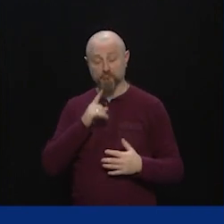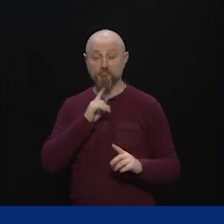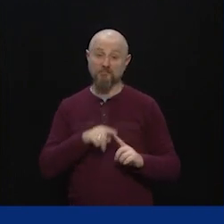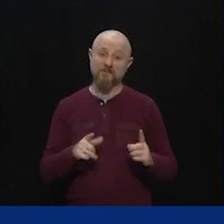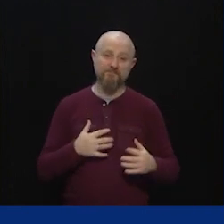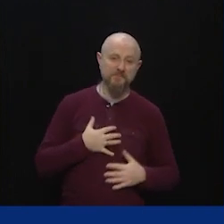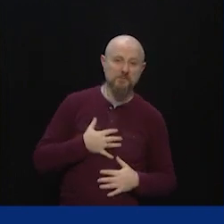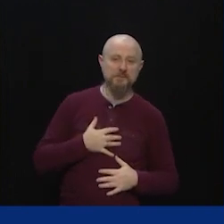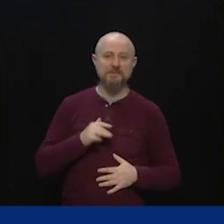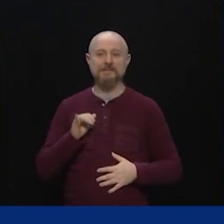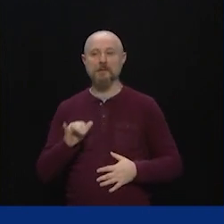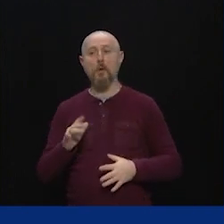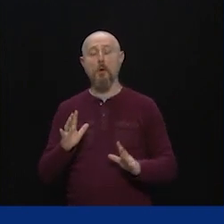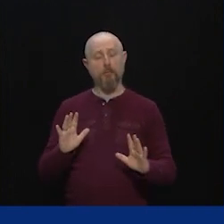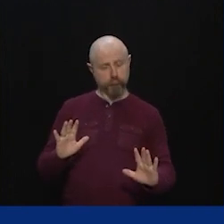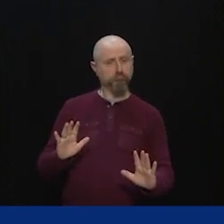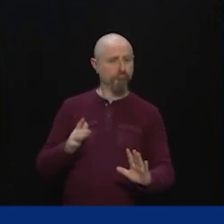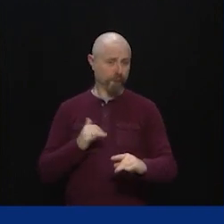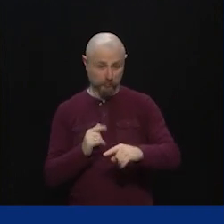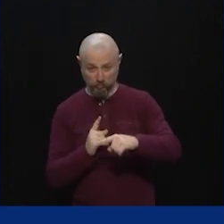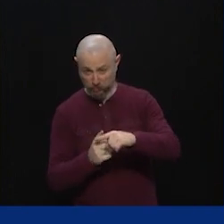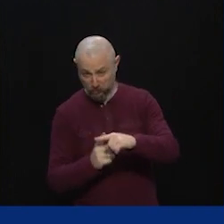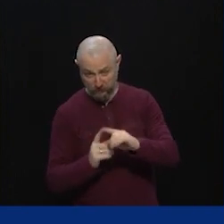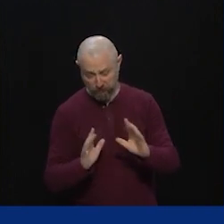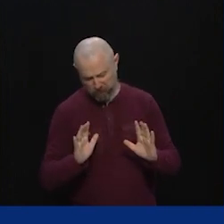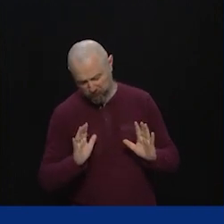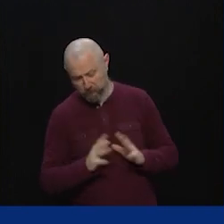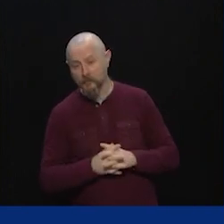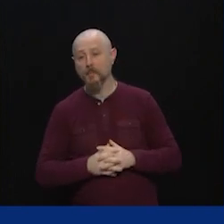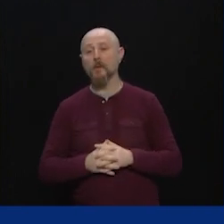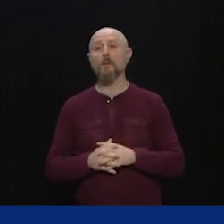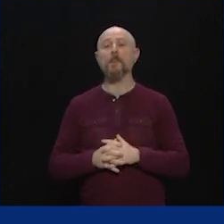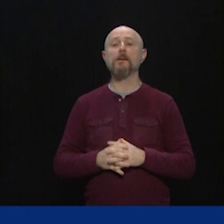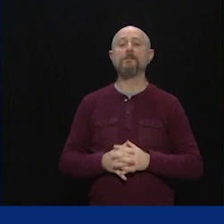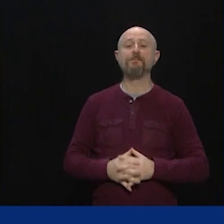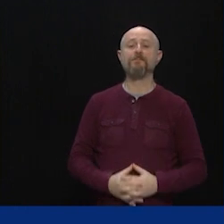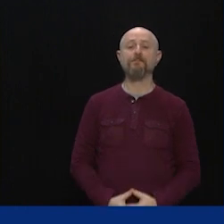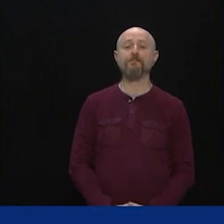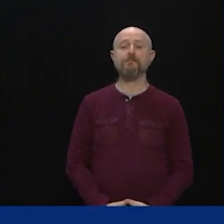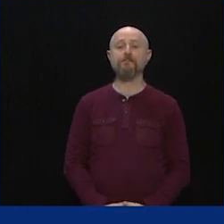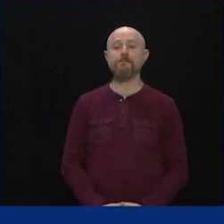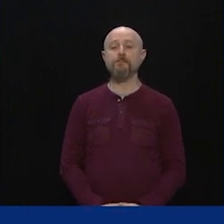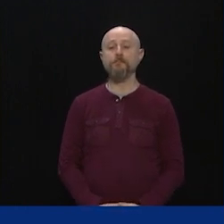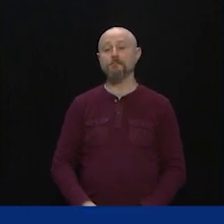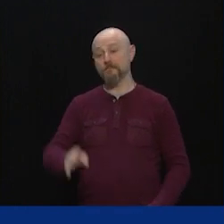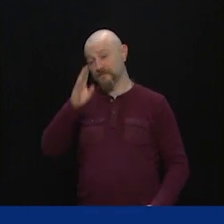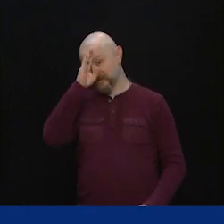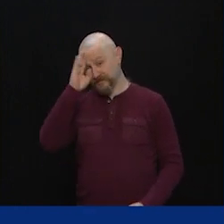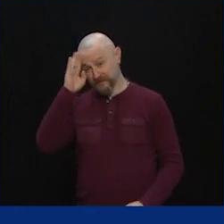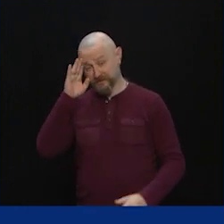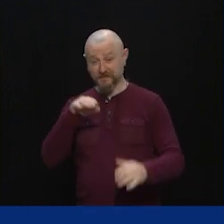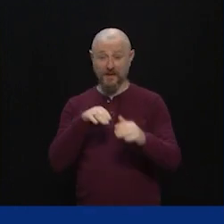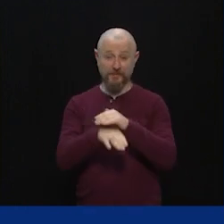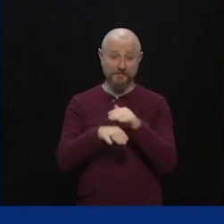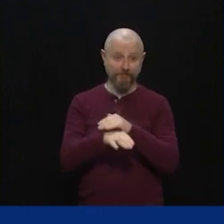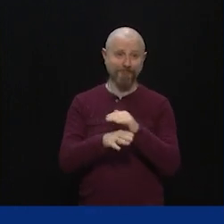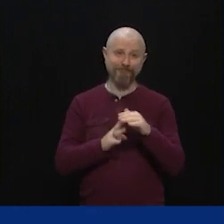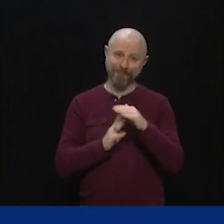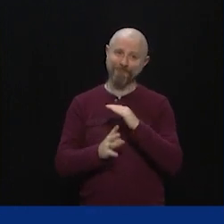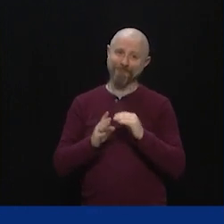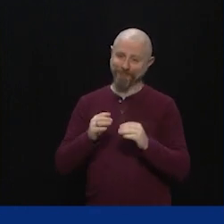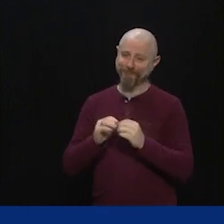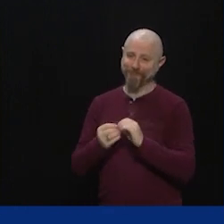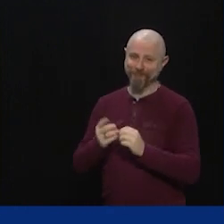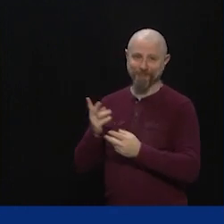will, and what we're looking at. Hospitalizations continue to rise. That is a trend that is, again, troubling. We are looking